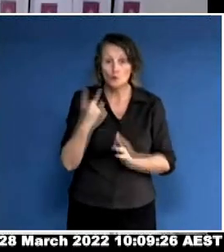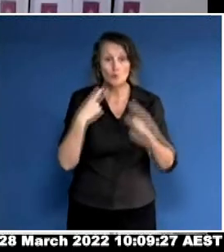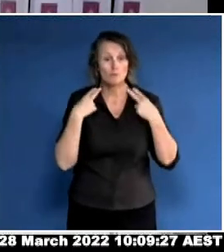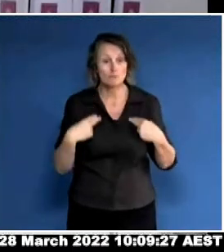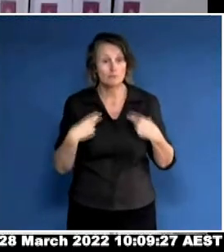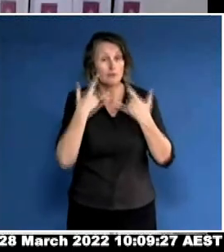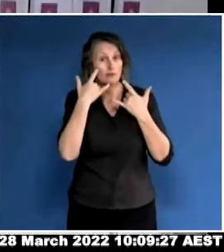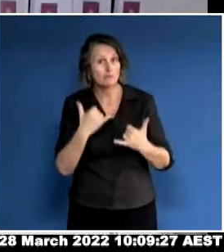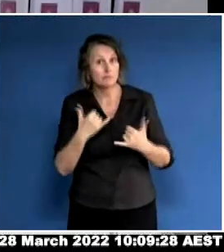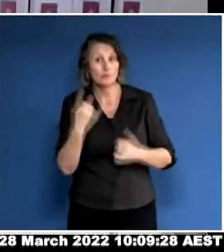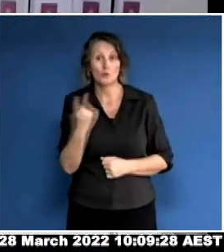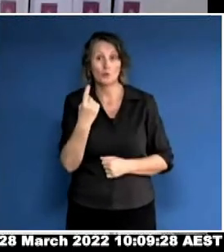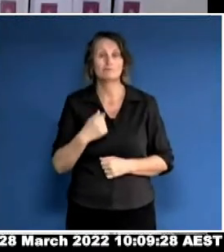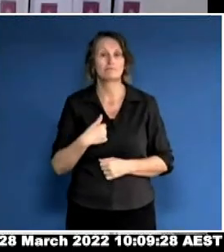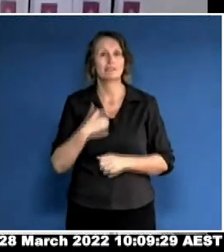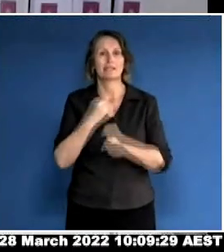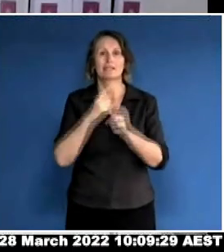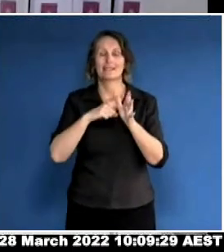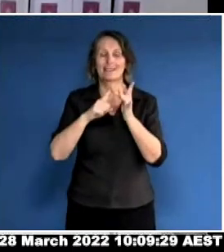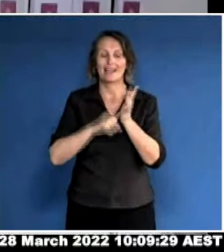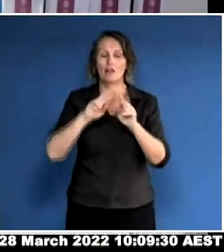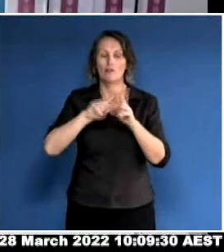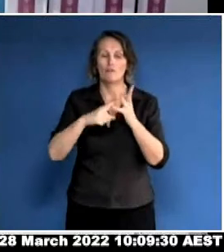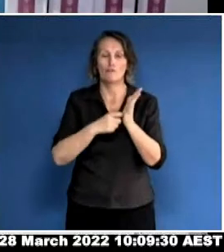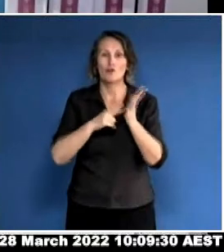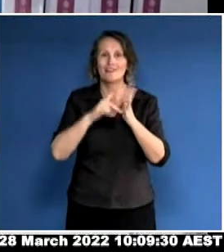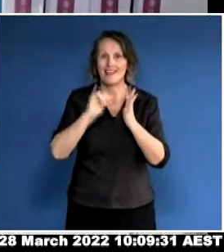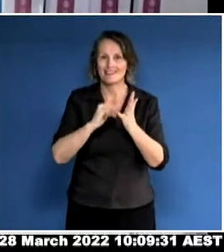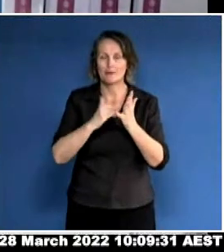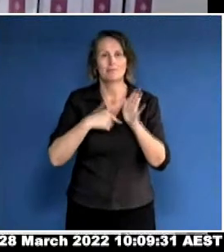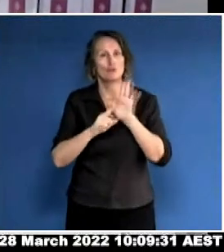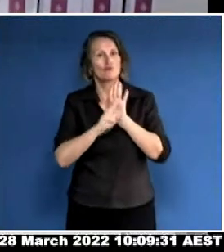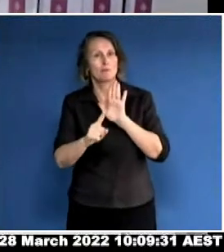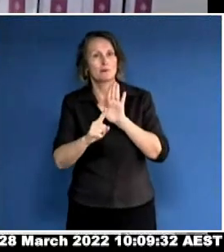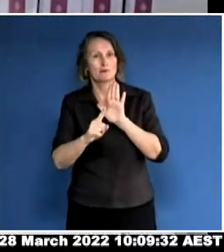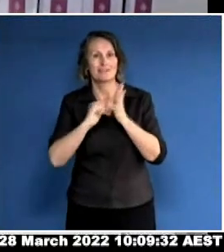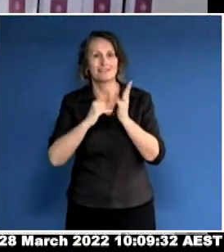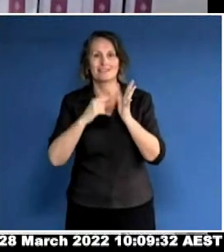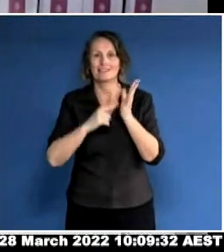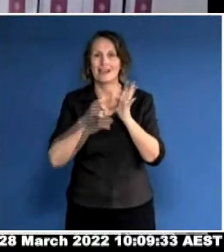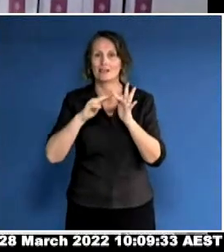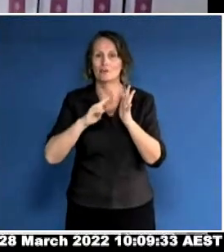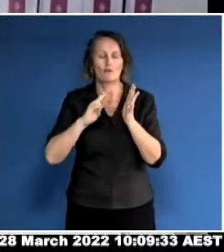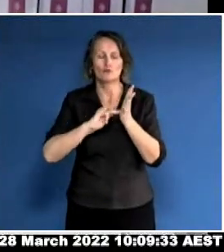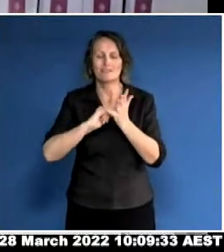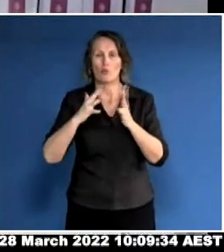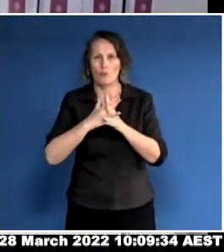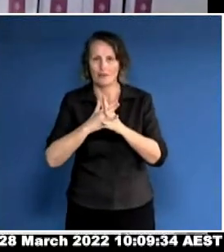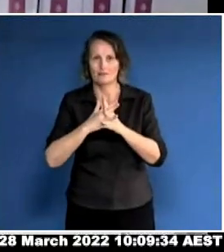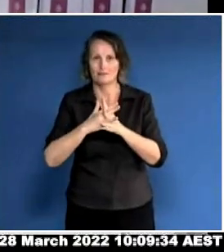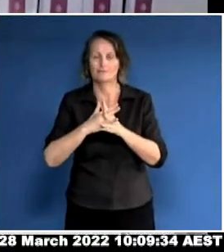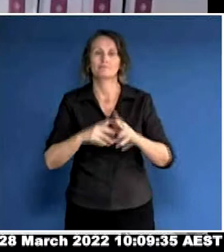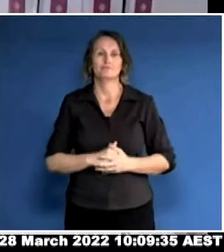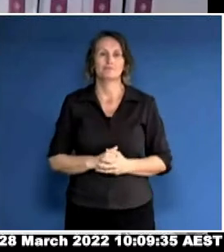Thank you, Chair. My name is Gail Furness and I appear for the State of New South Wales, instructed by the Crown Solicitor's Office. Thank you, Ms. Furness. The State